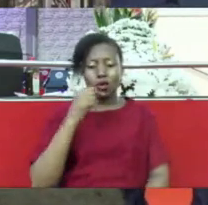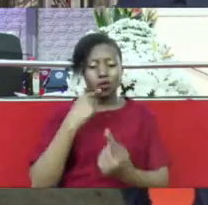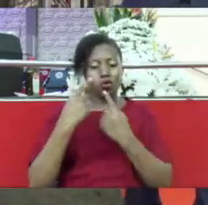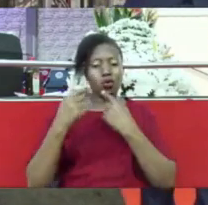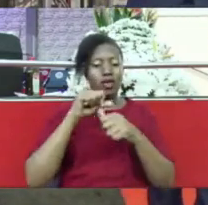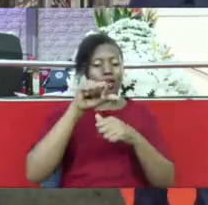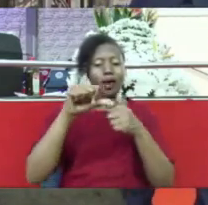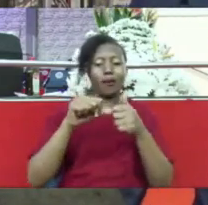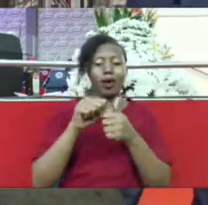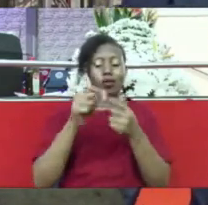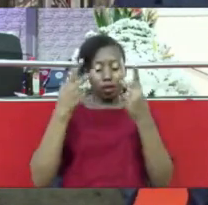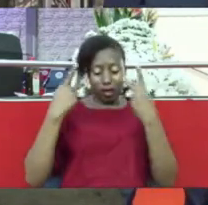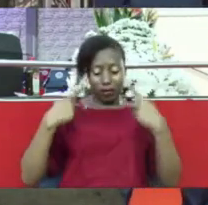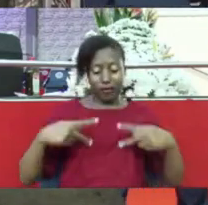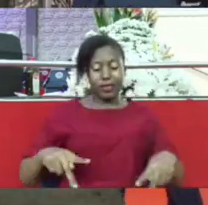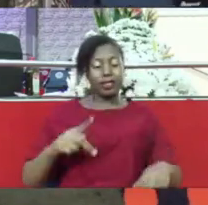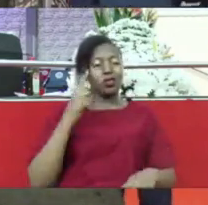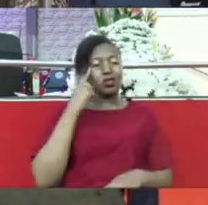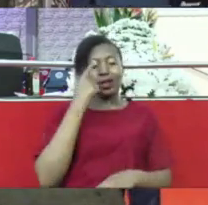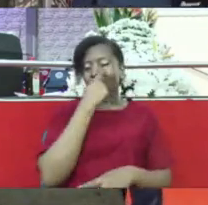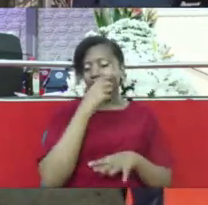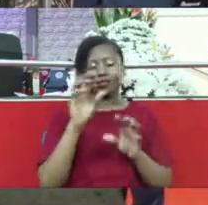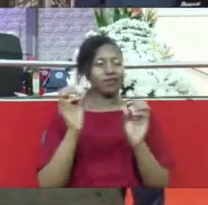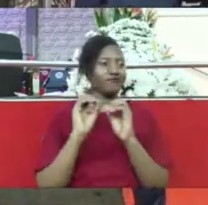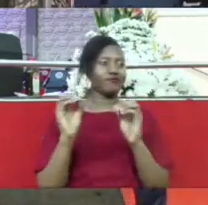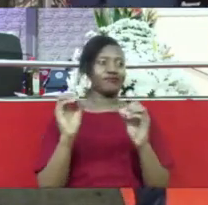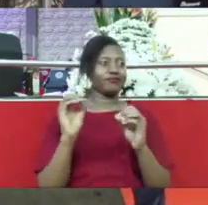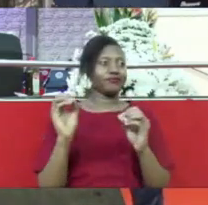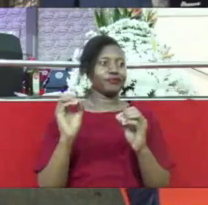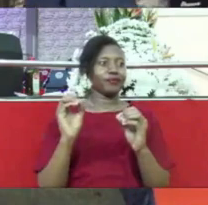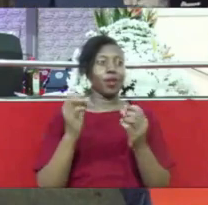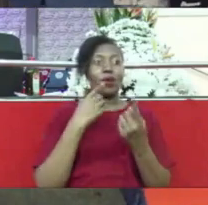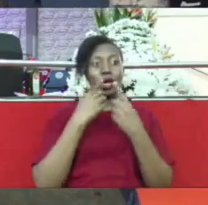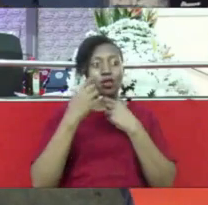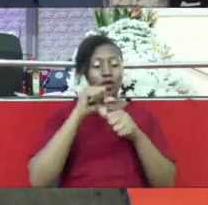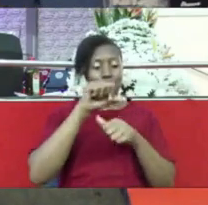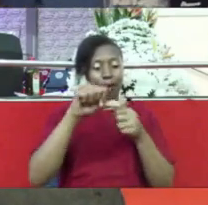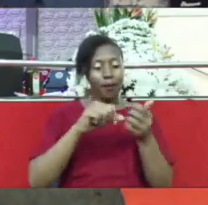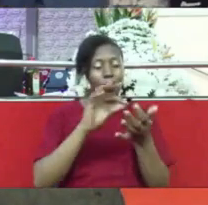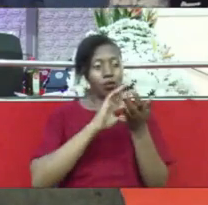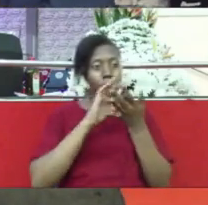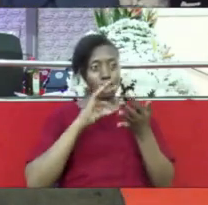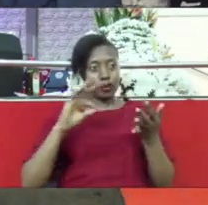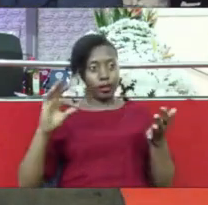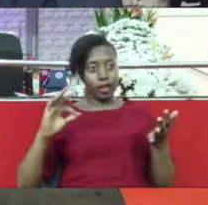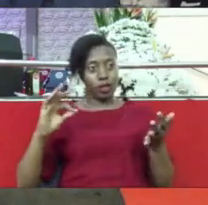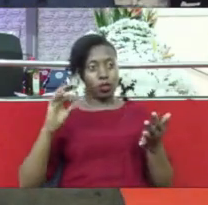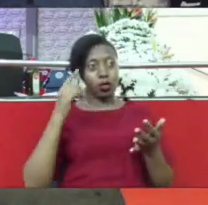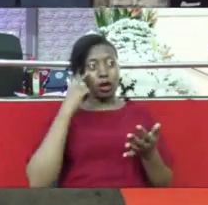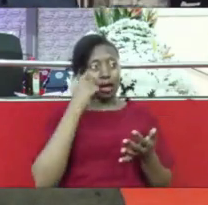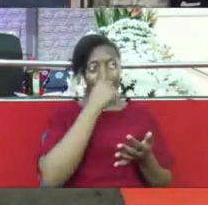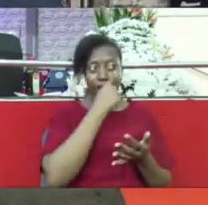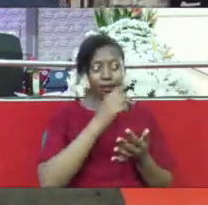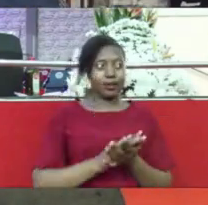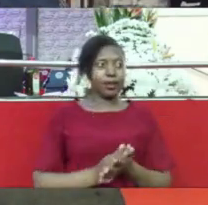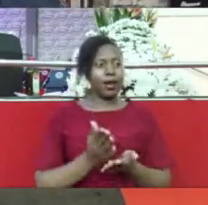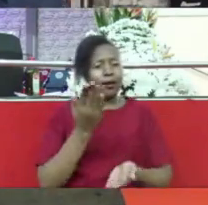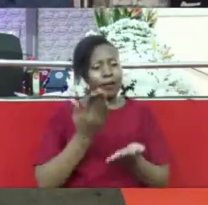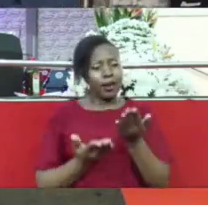I'm talking about your spiritual eyes. You may have lost direction of